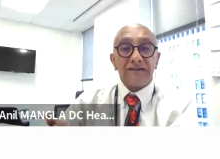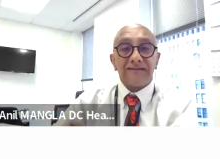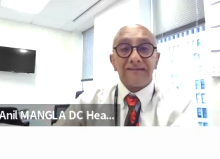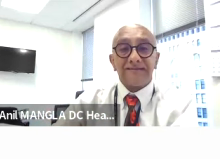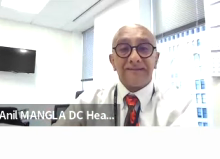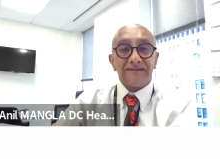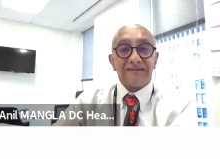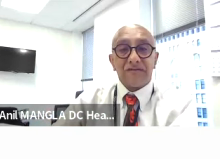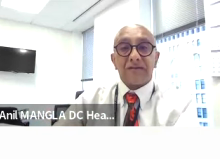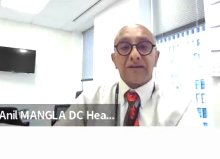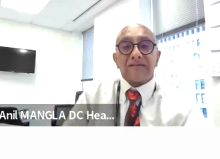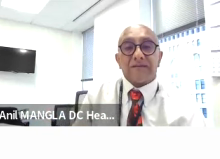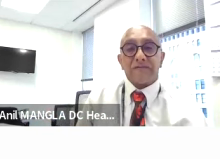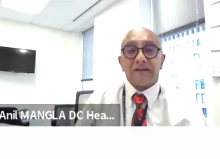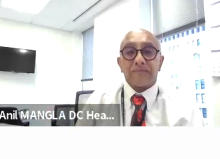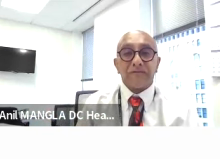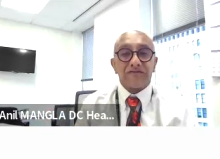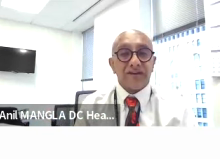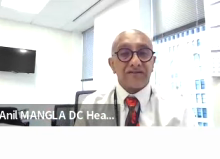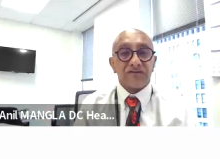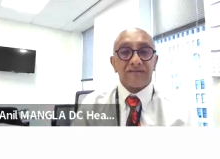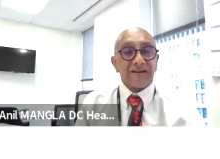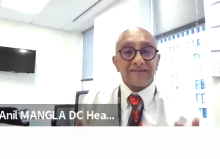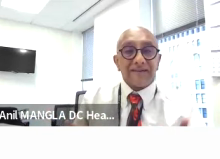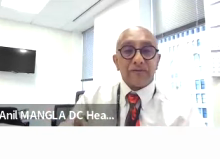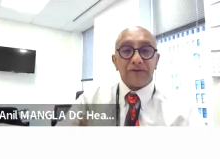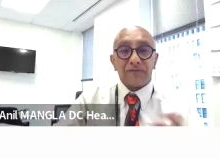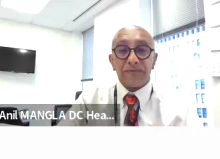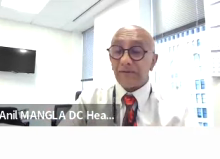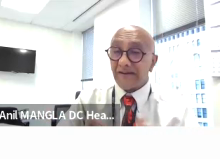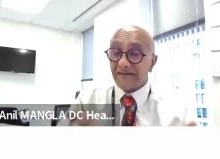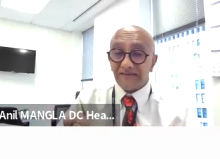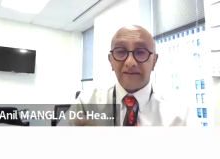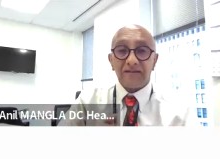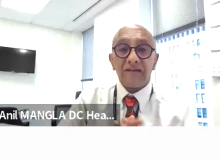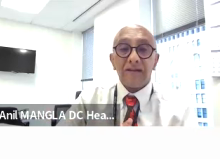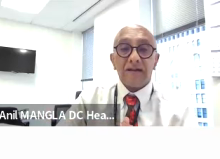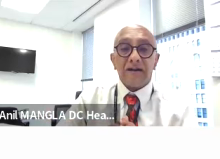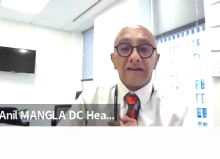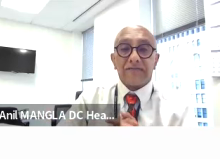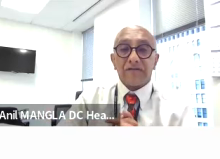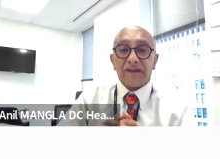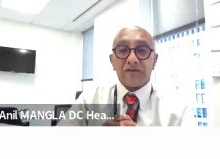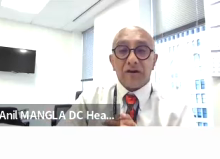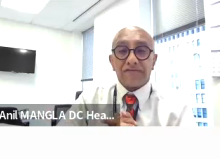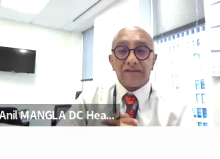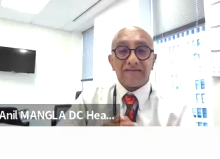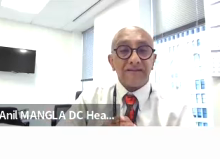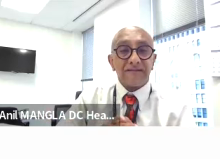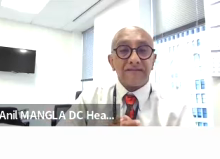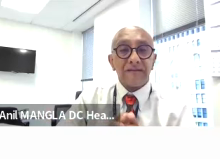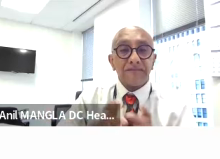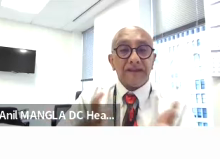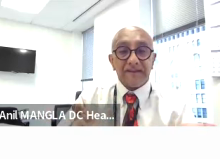like COVID-19, the CDC recommends everyday prevention actions like staying away from people that are sick, covering their coughs